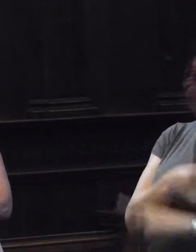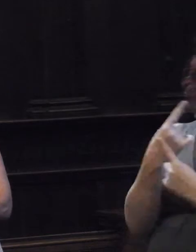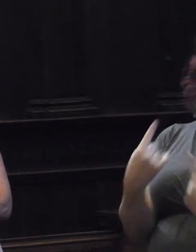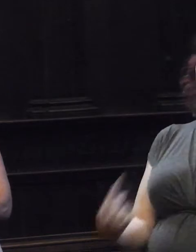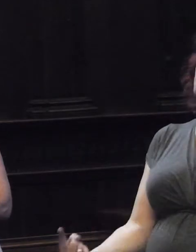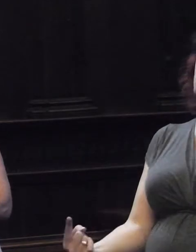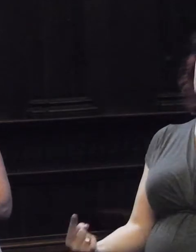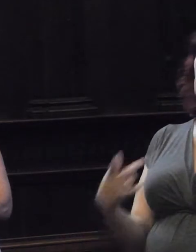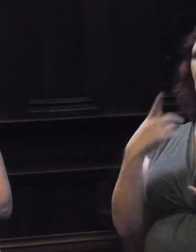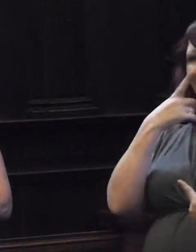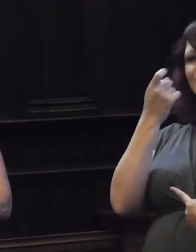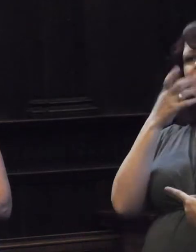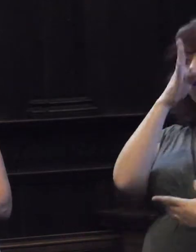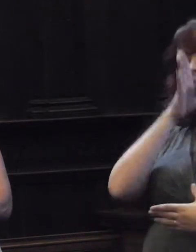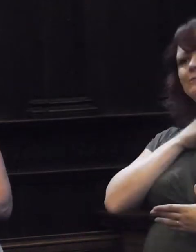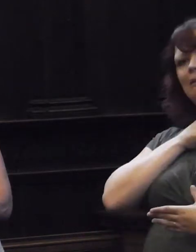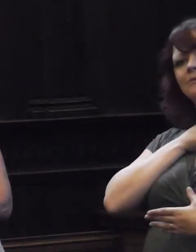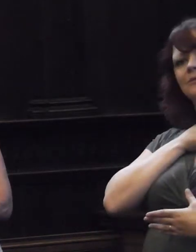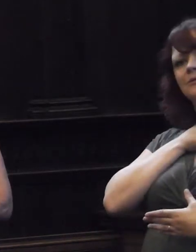solution.